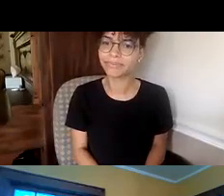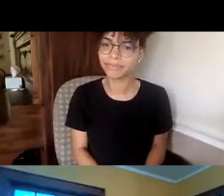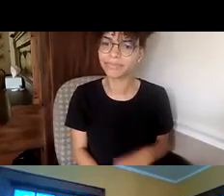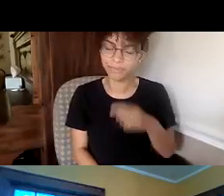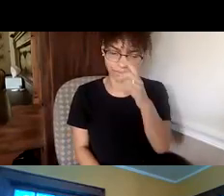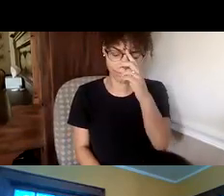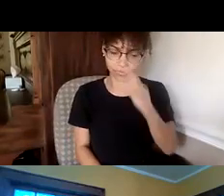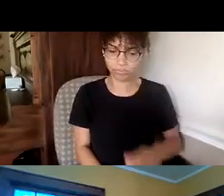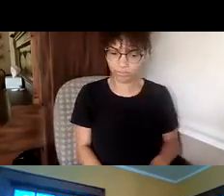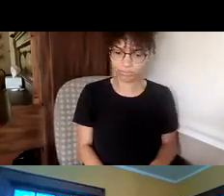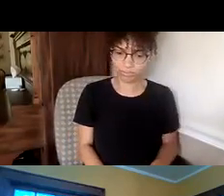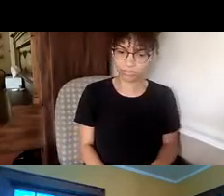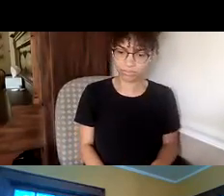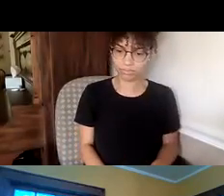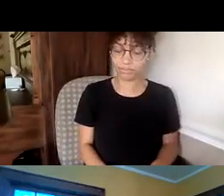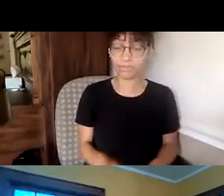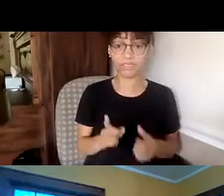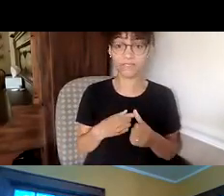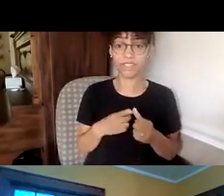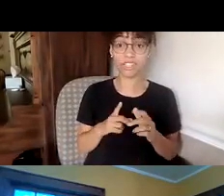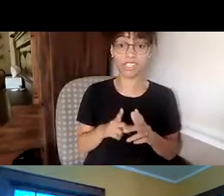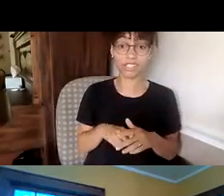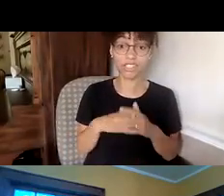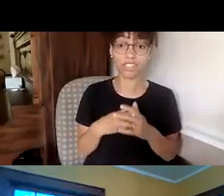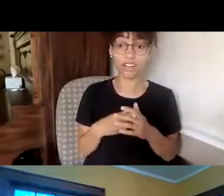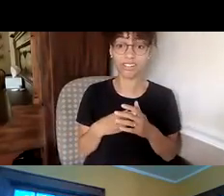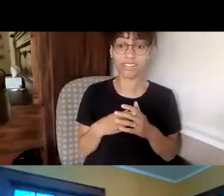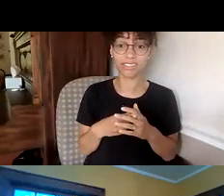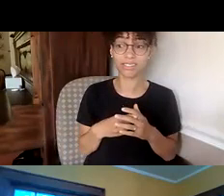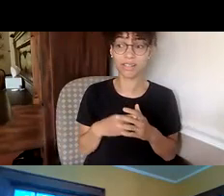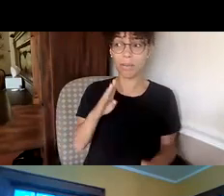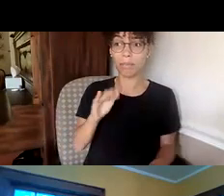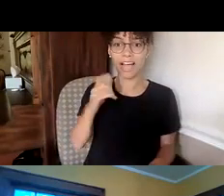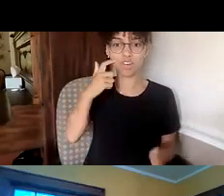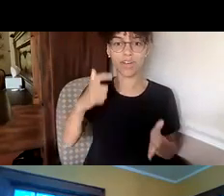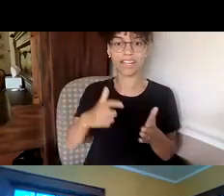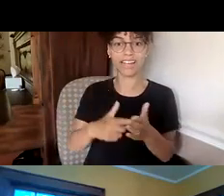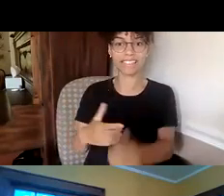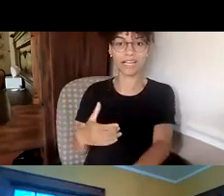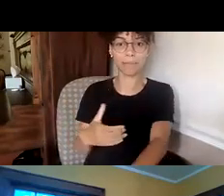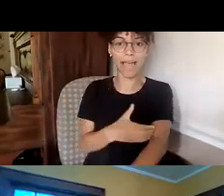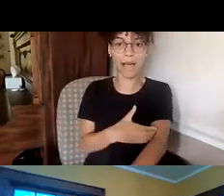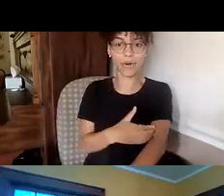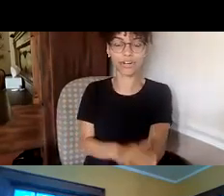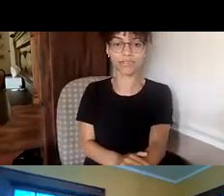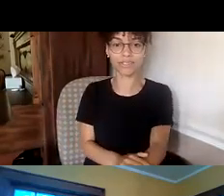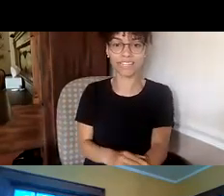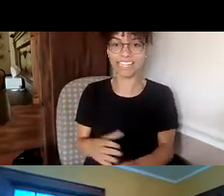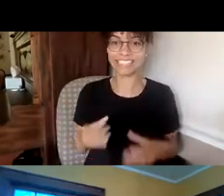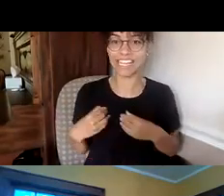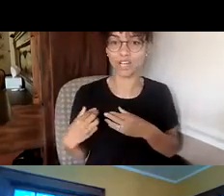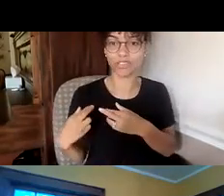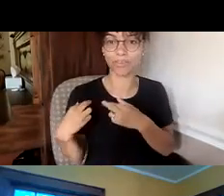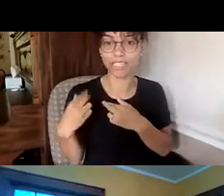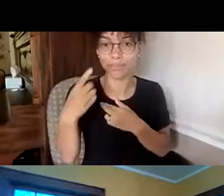I think it starts by one, like recognizing power and taking accountability of that. I know just